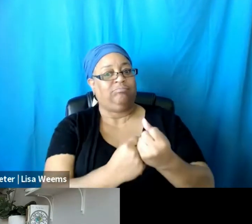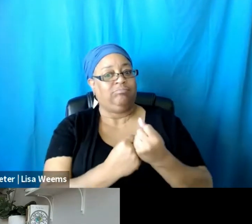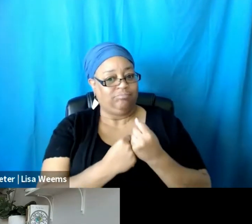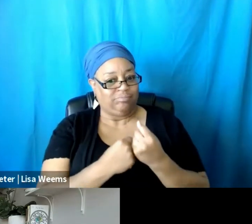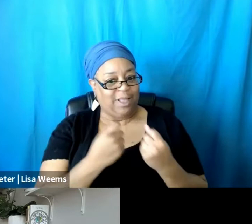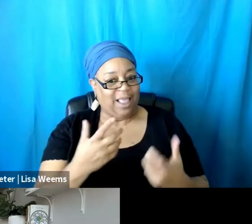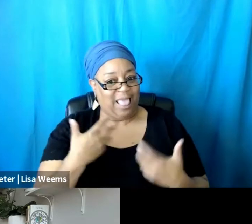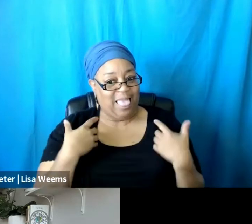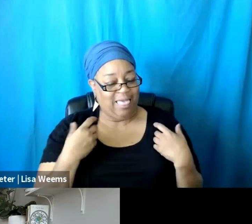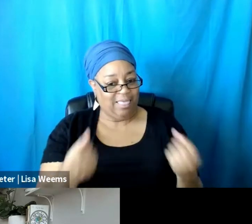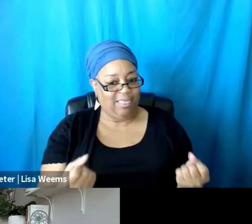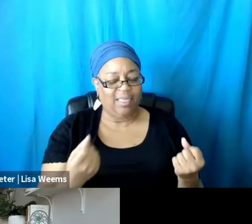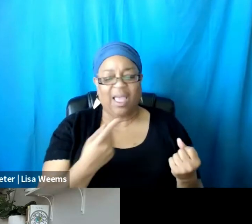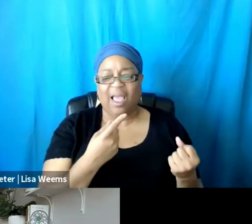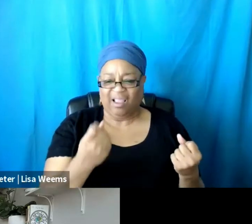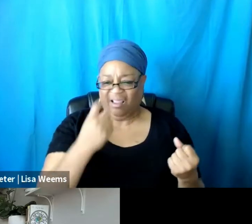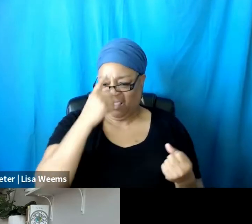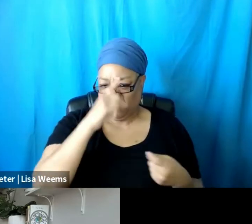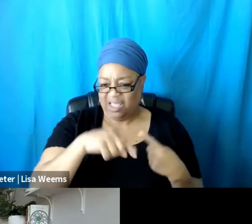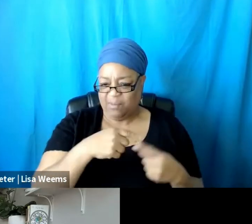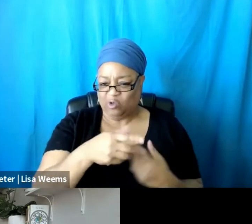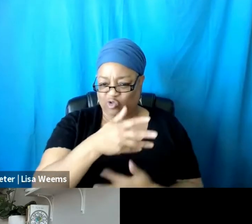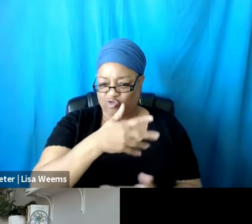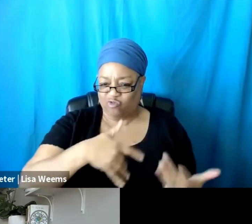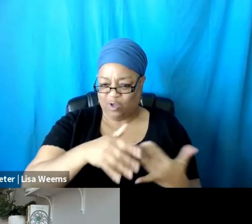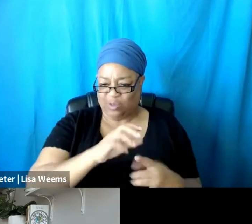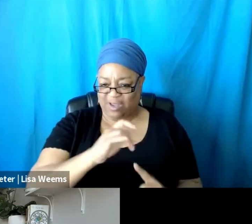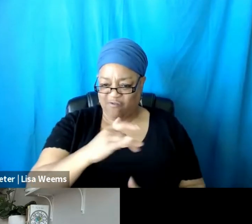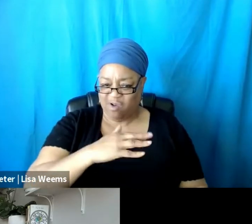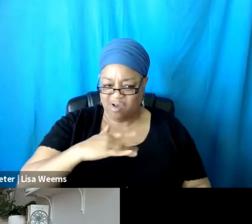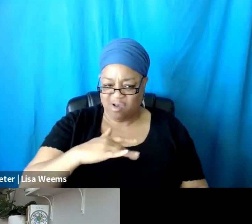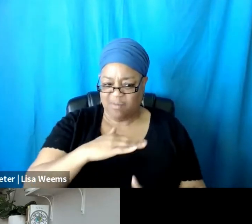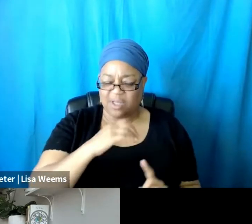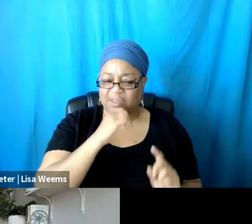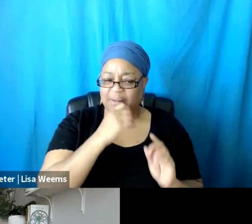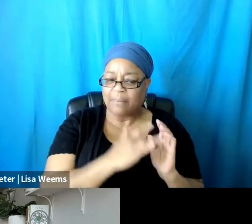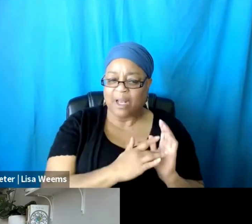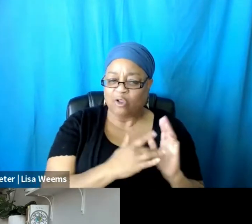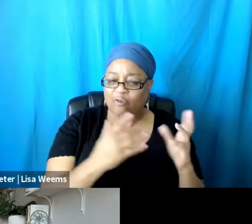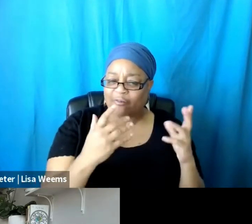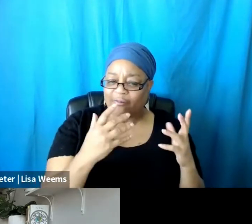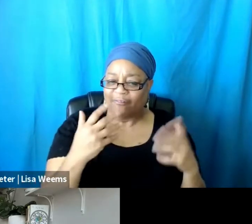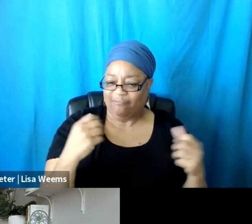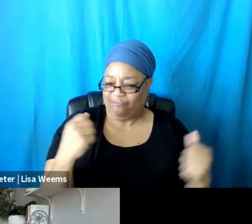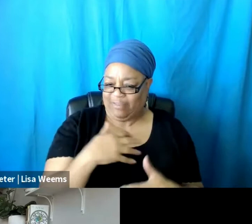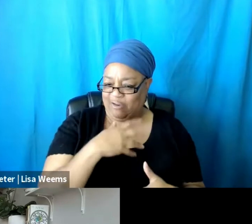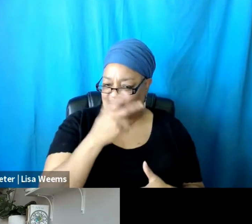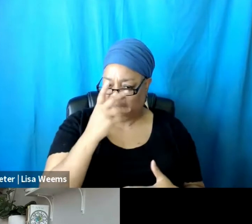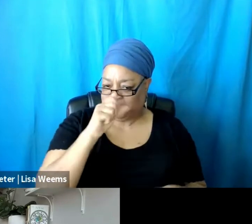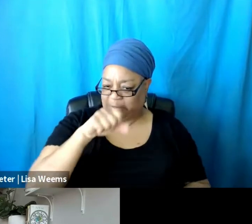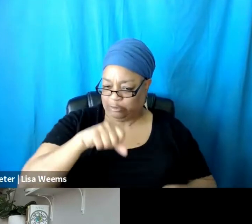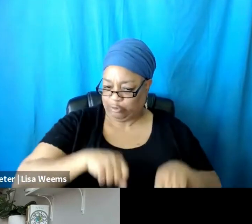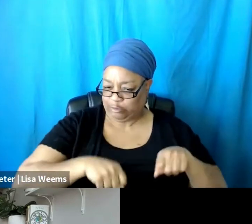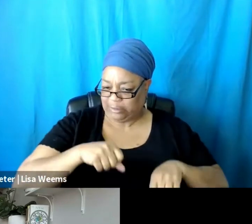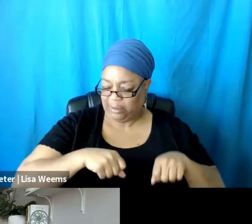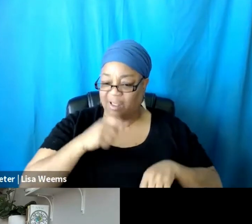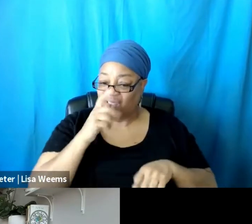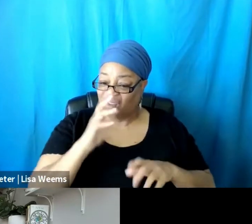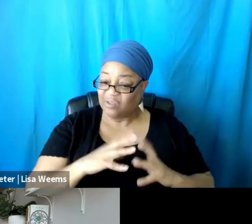also surrounding environments of, medical fear and uncertainty, which are playing a large role even in the vaccination